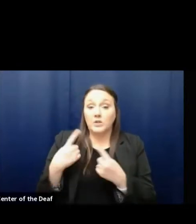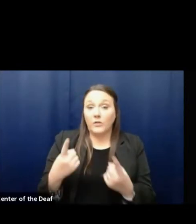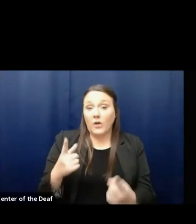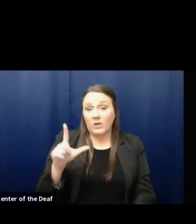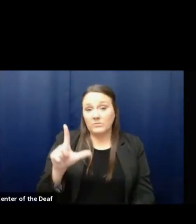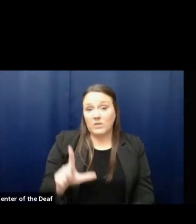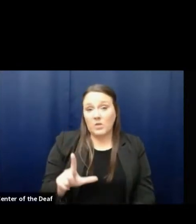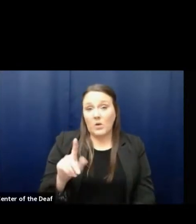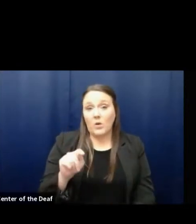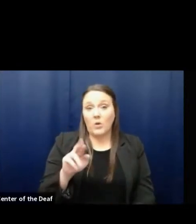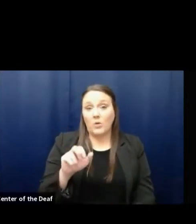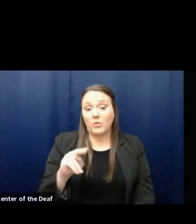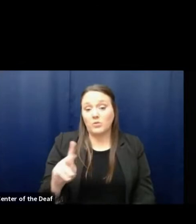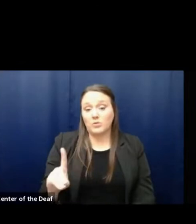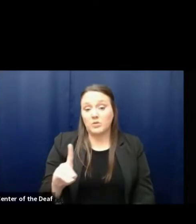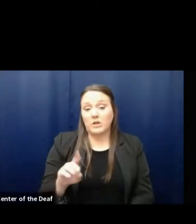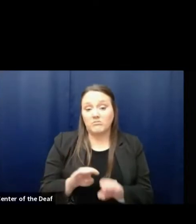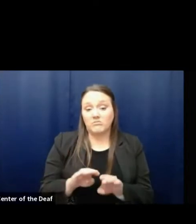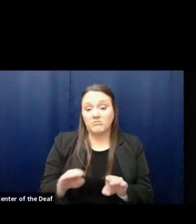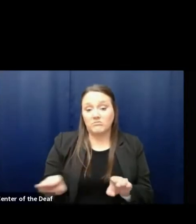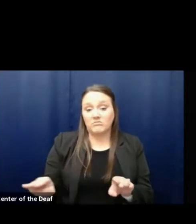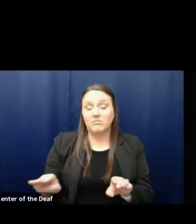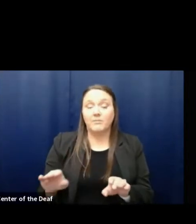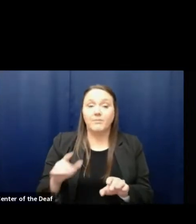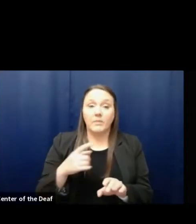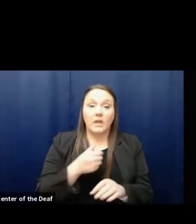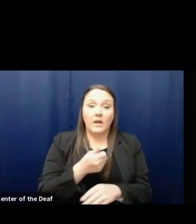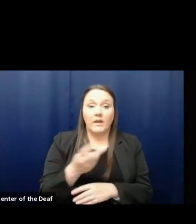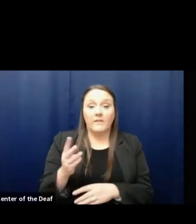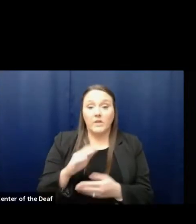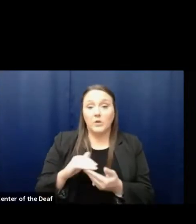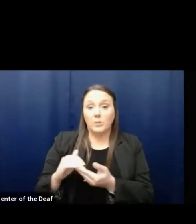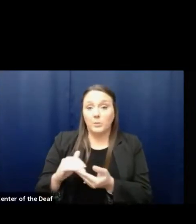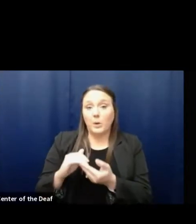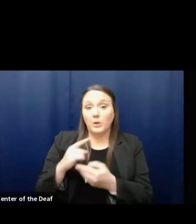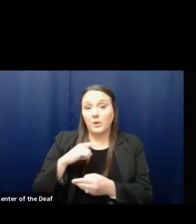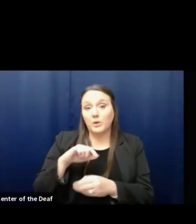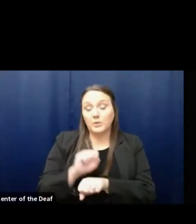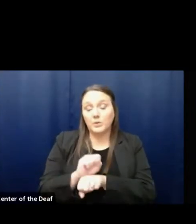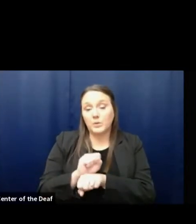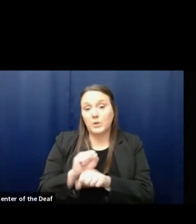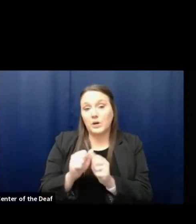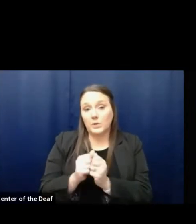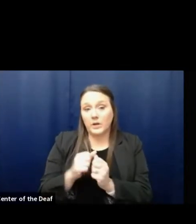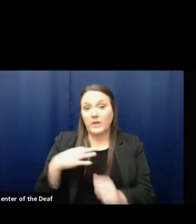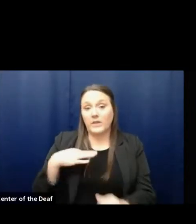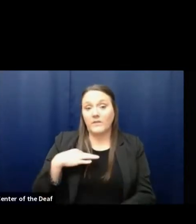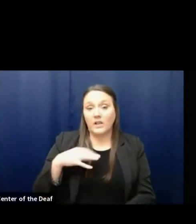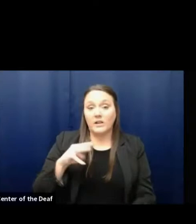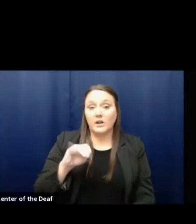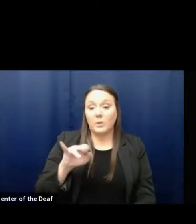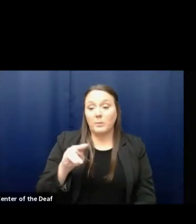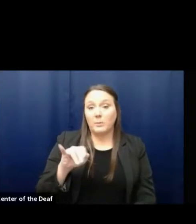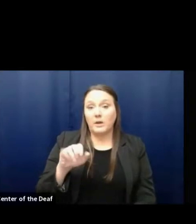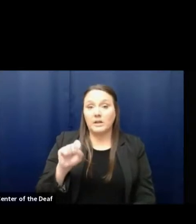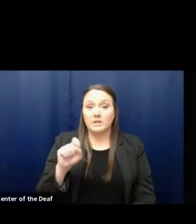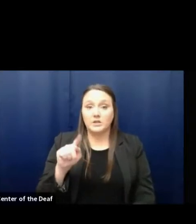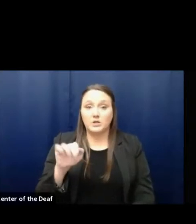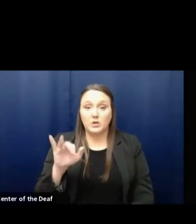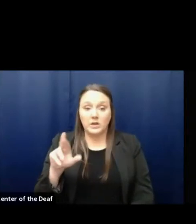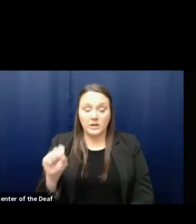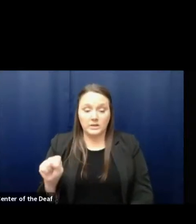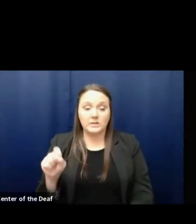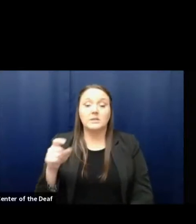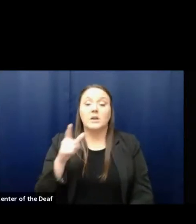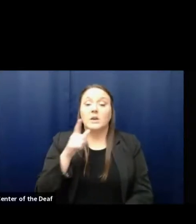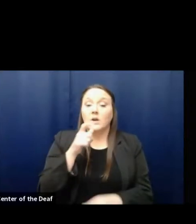I can say that. And we have several partners that we work with, Volunteer Ministry Center specifically, who has